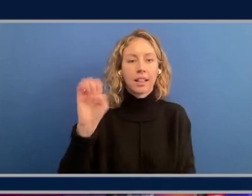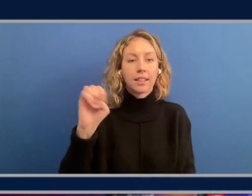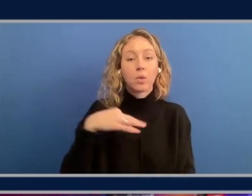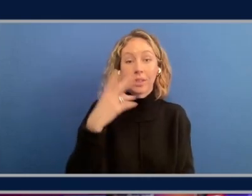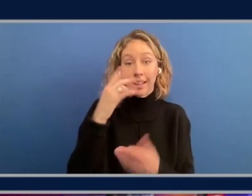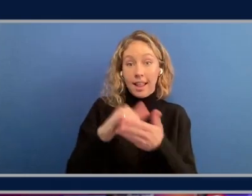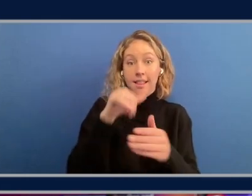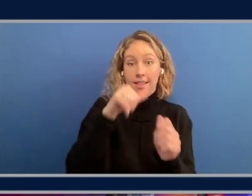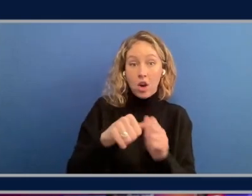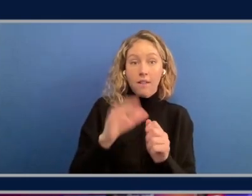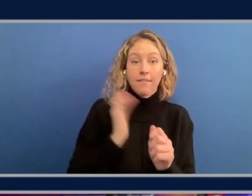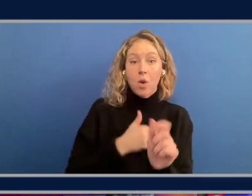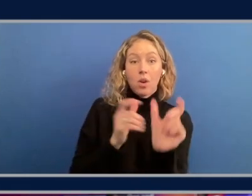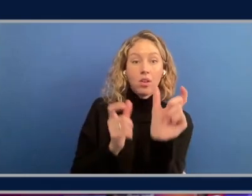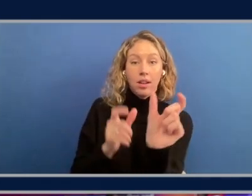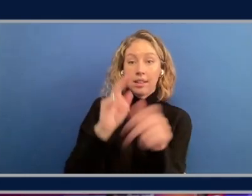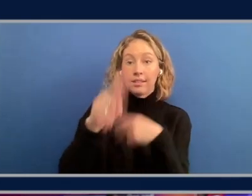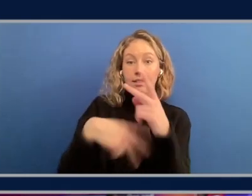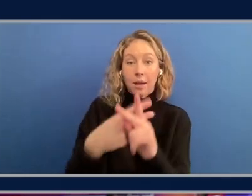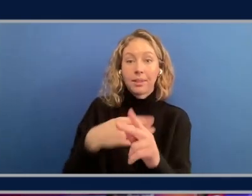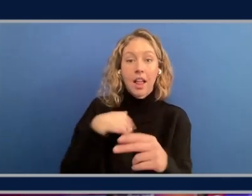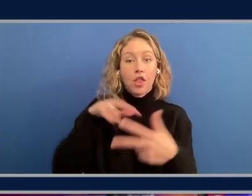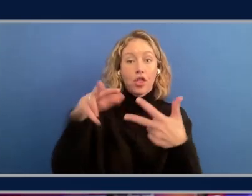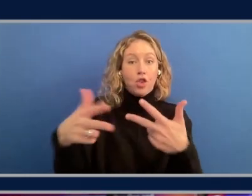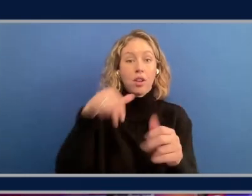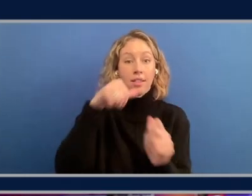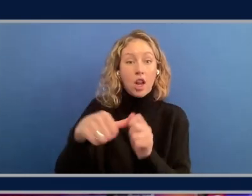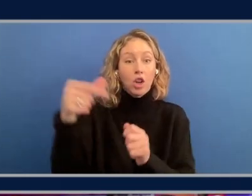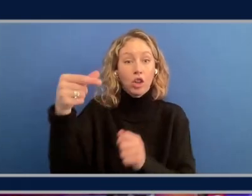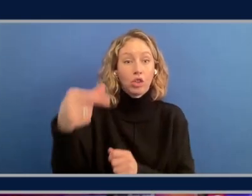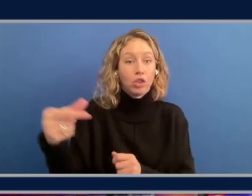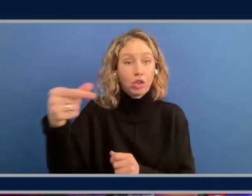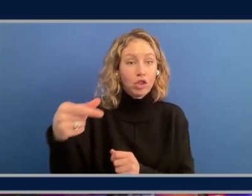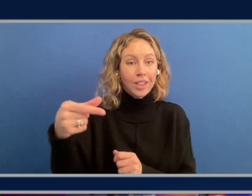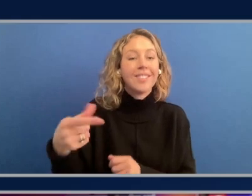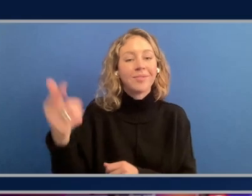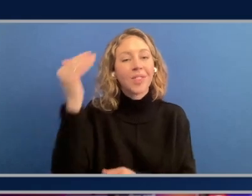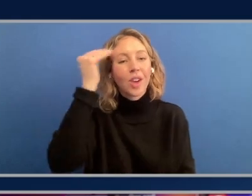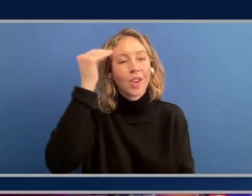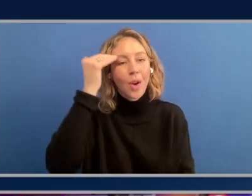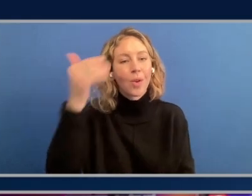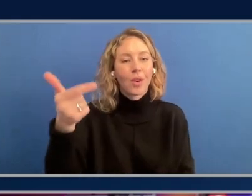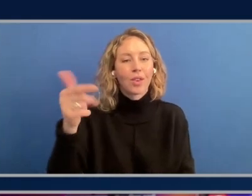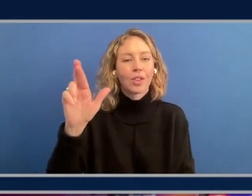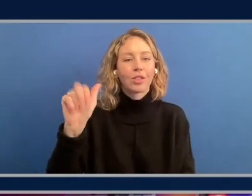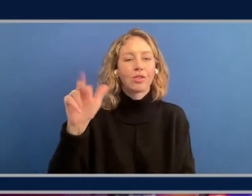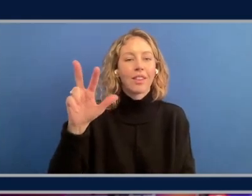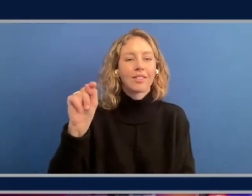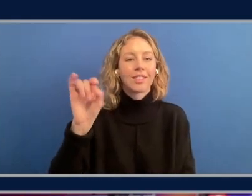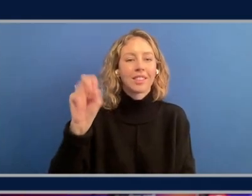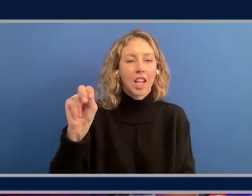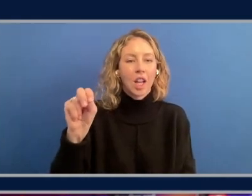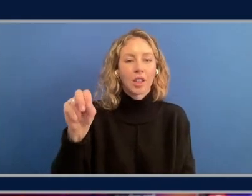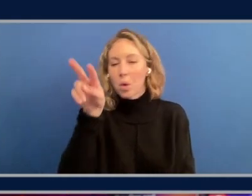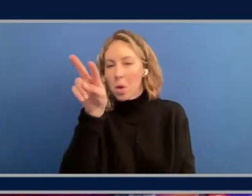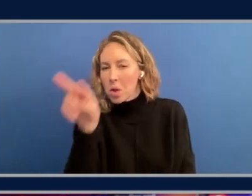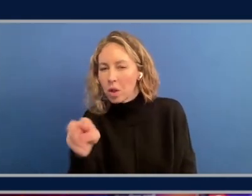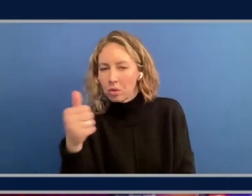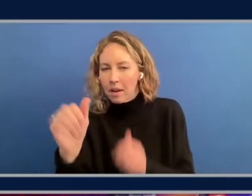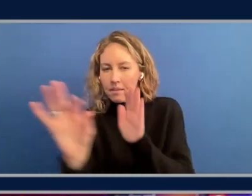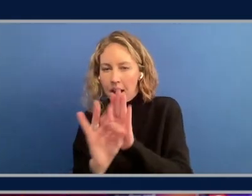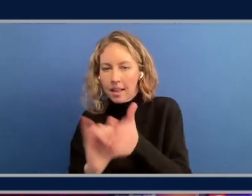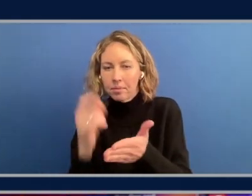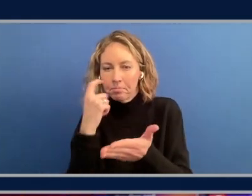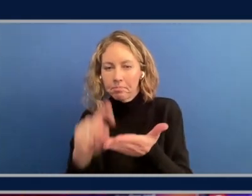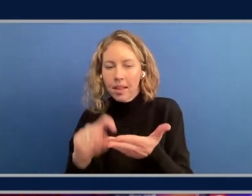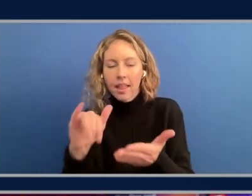of our instance types, that third letter there that is a G, that's how you know it's a Graviton instance. So kind of look for that G. The instances